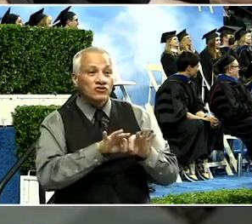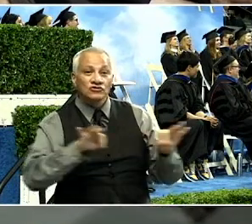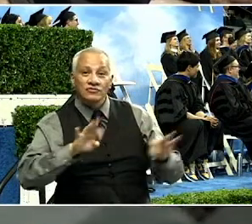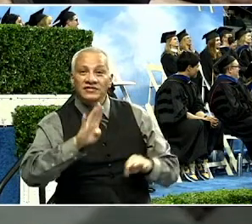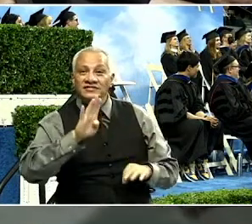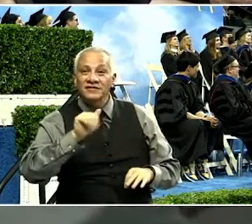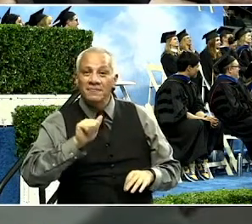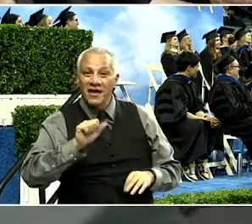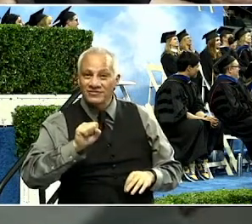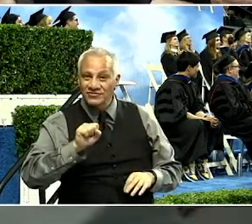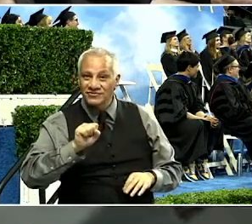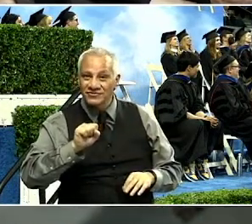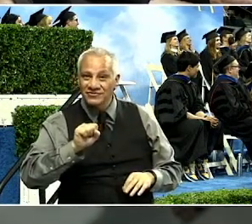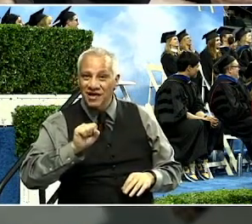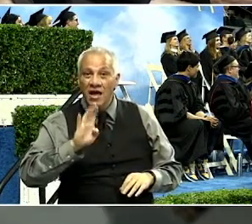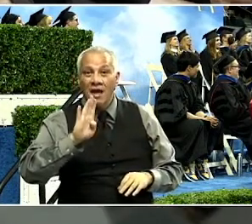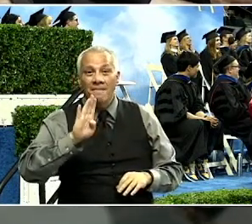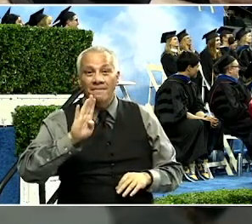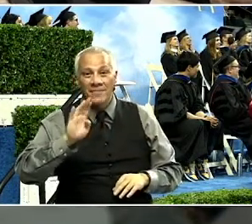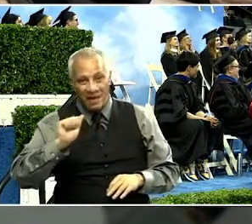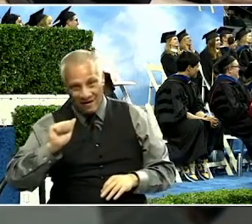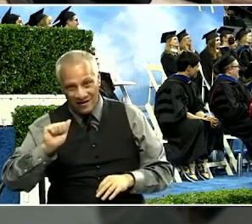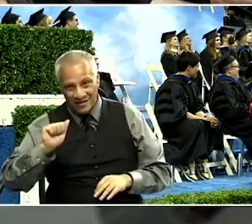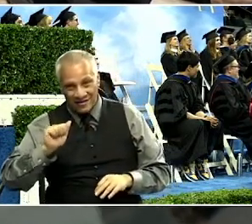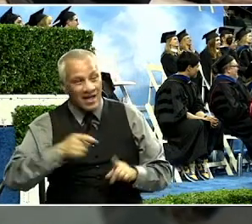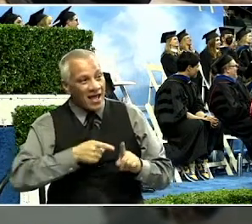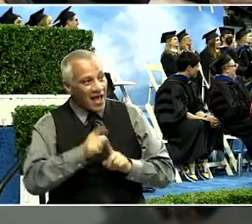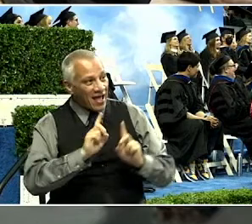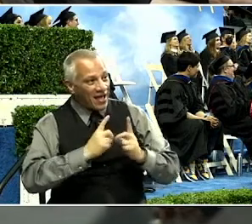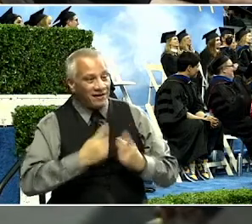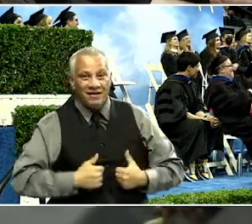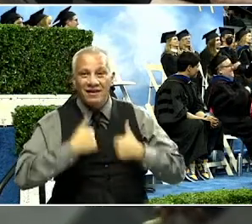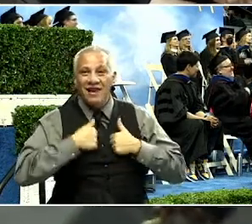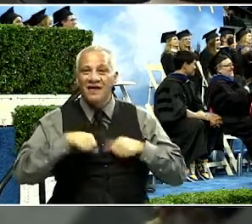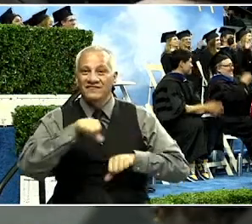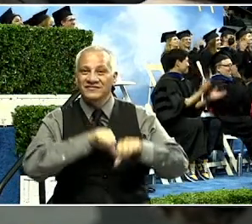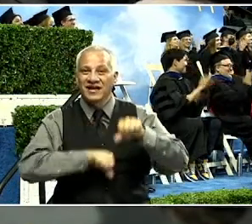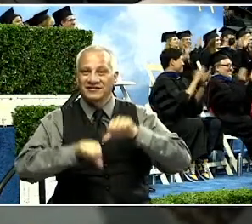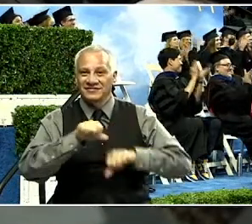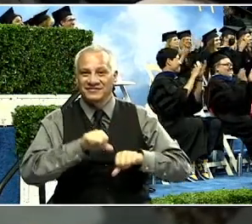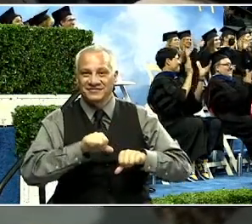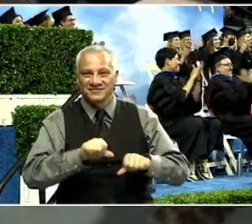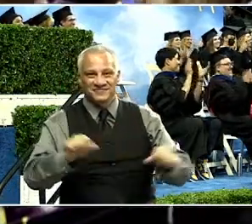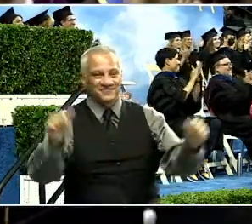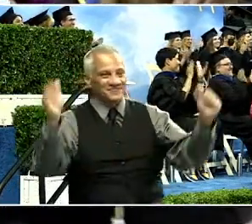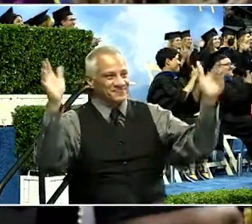Bachelor's of Science and Bachelor's of Arts in the Division of Life Sciences.